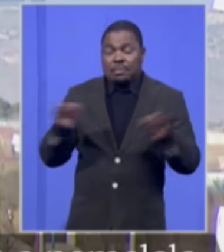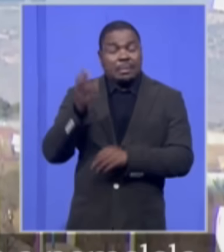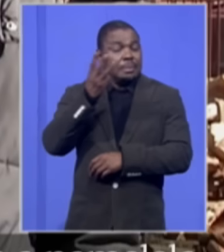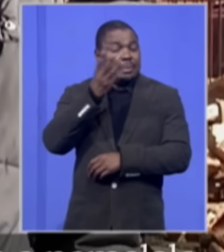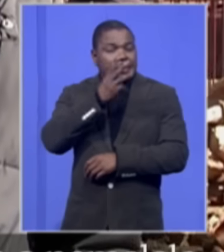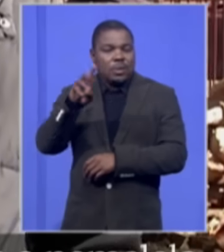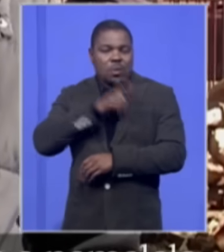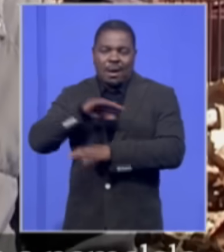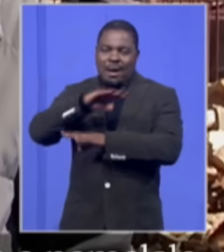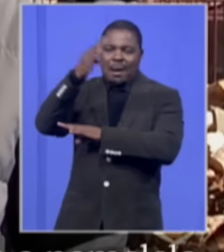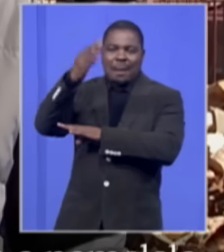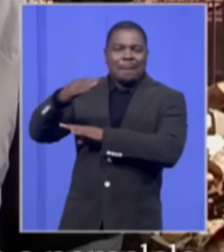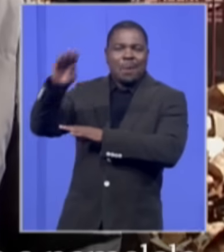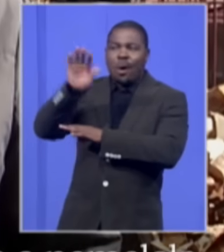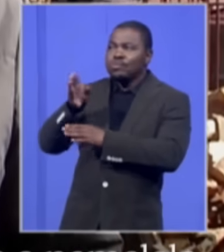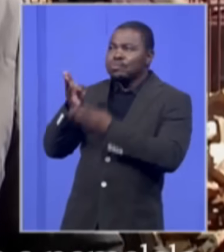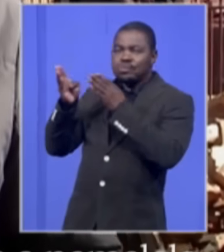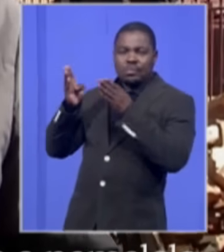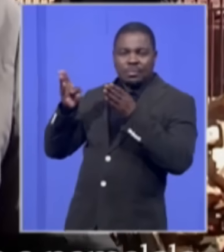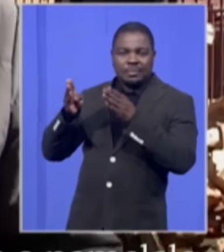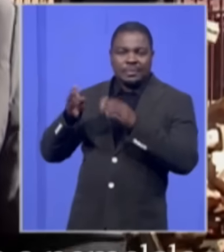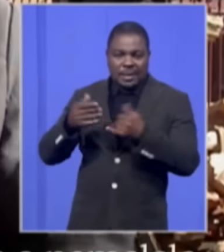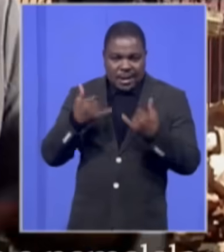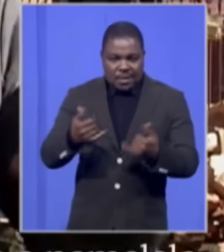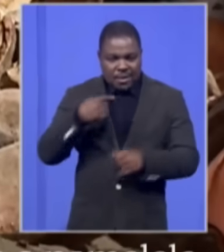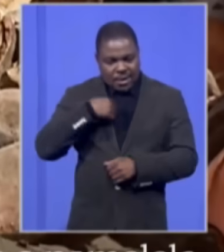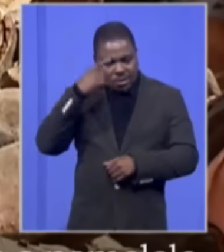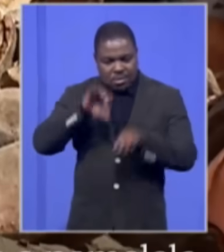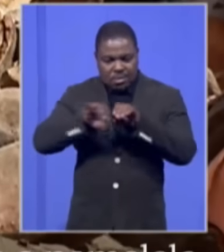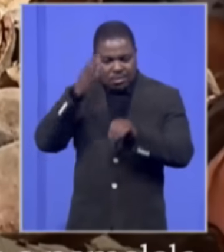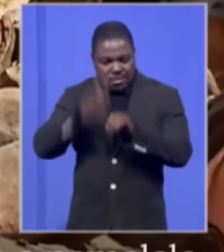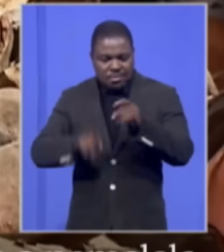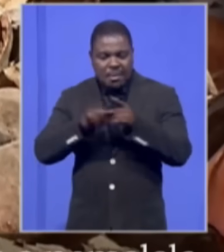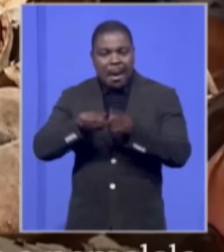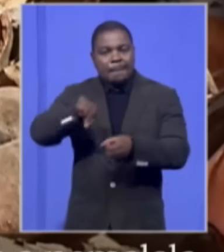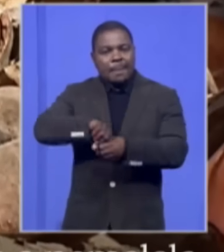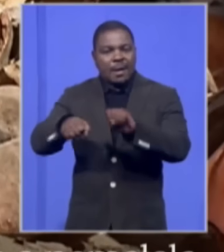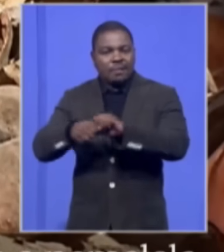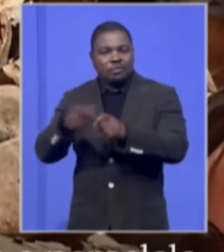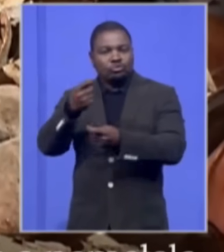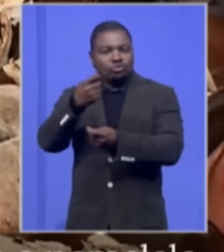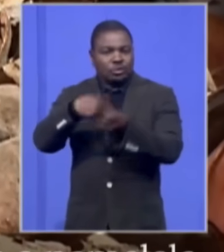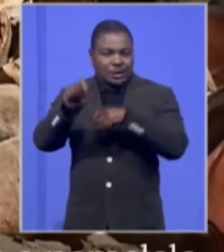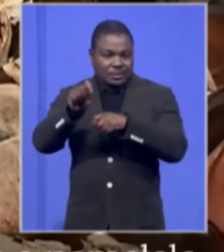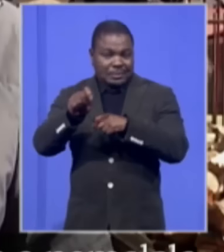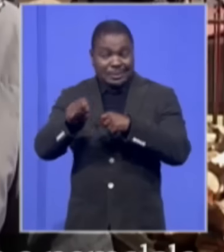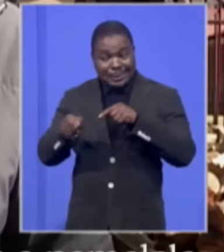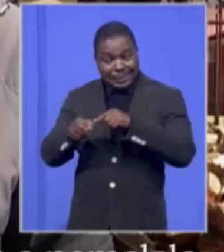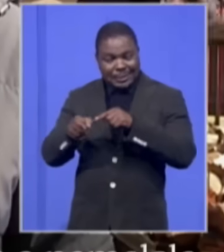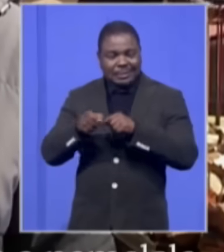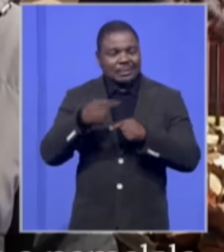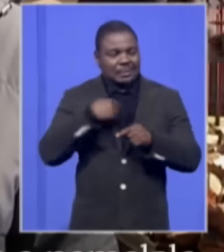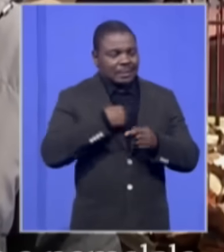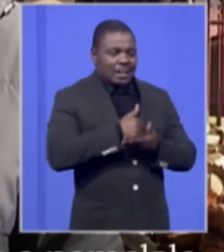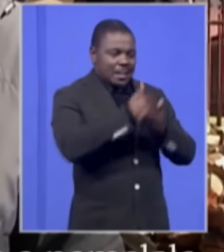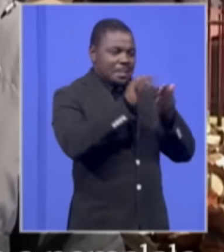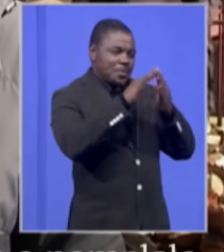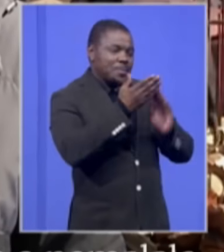pula dithaba jele ke ka gona ke rekisang patsi le parafene ke a bona go ke kgona go ke thuse setšhaba